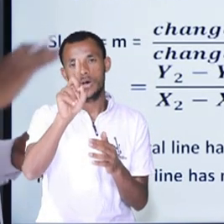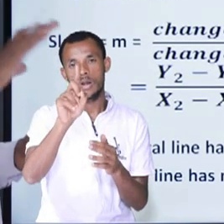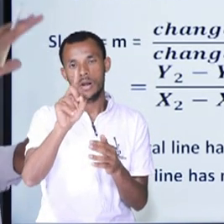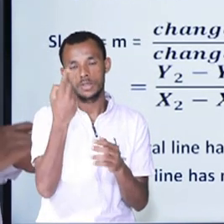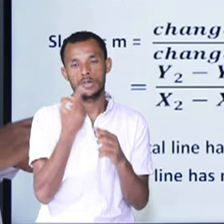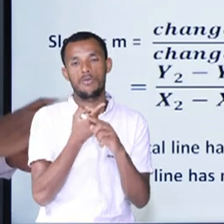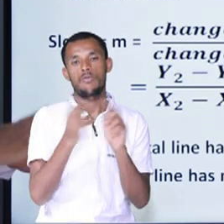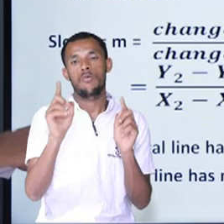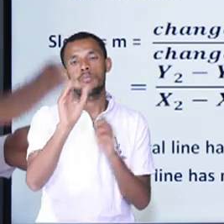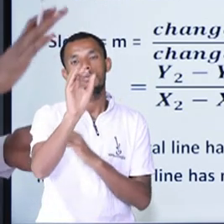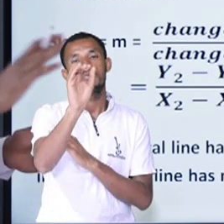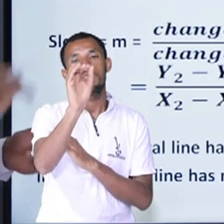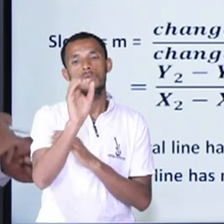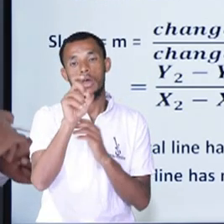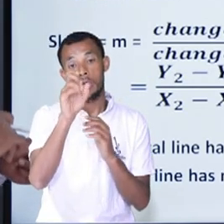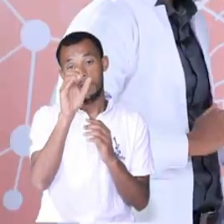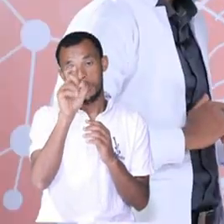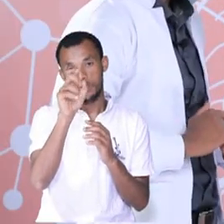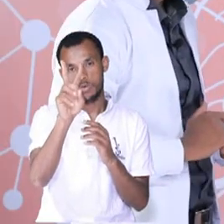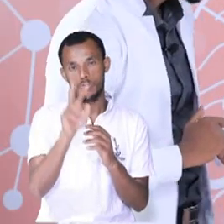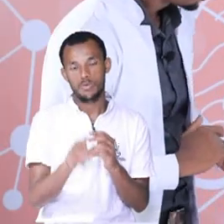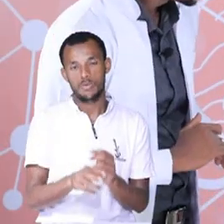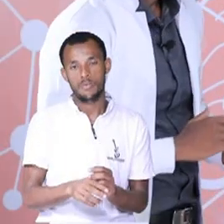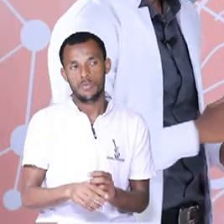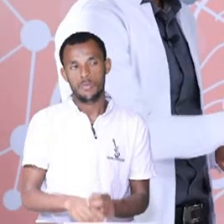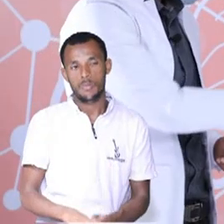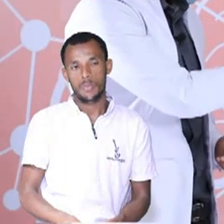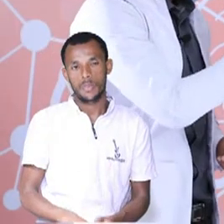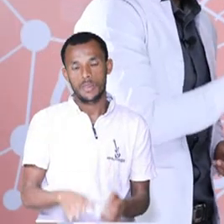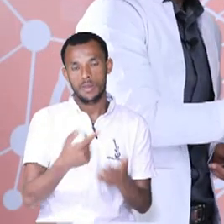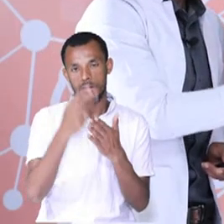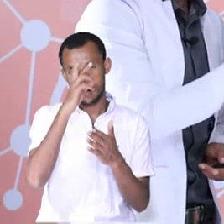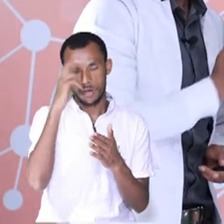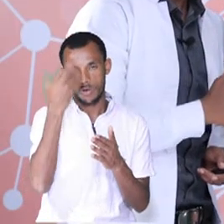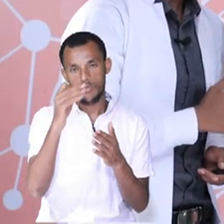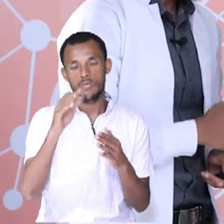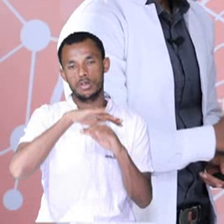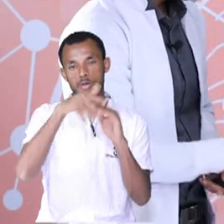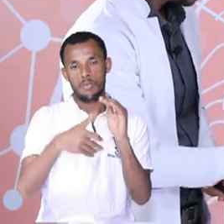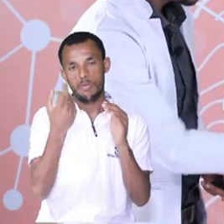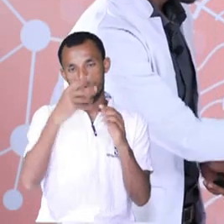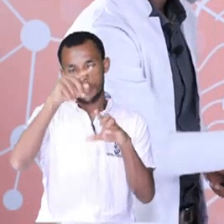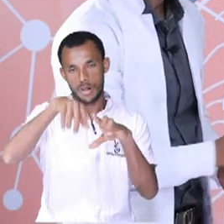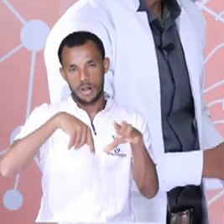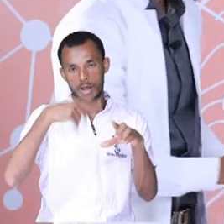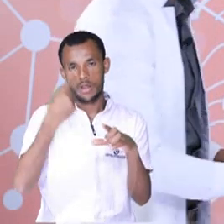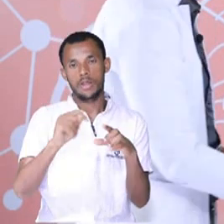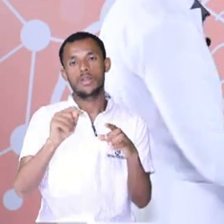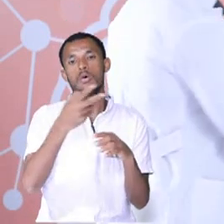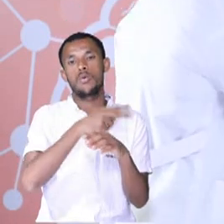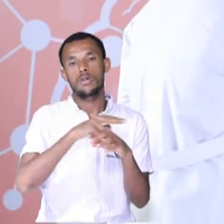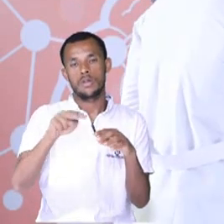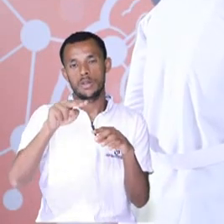have to be always different from x2. So, in the case of the slope of the line, the horizontal line